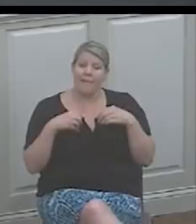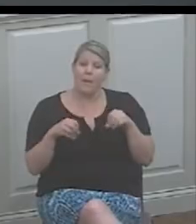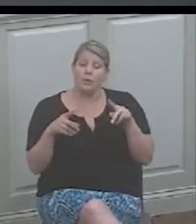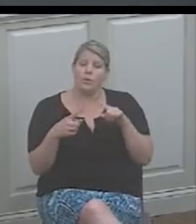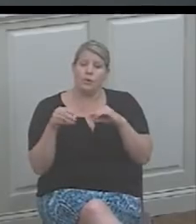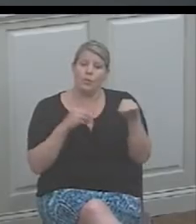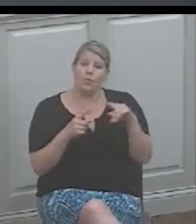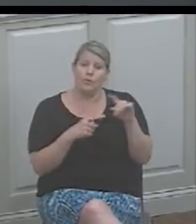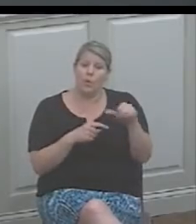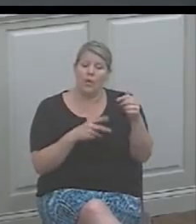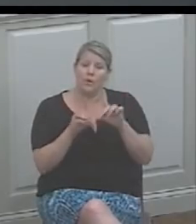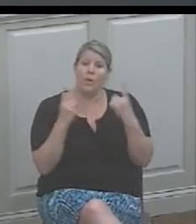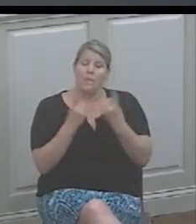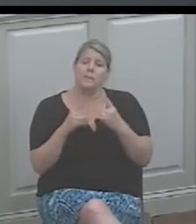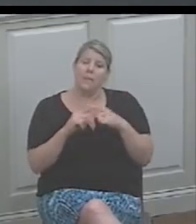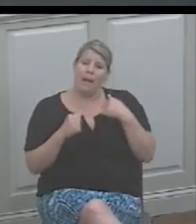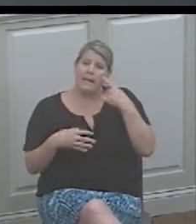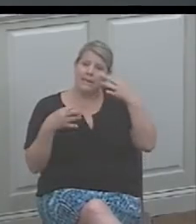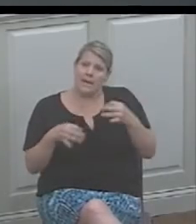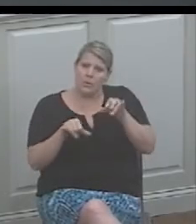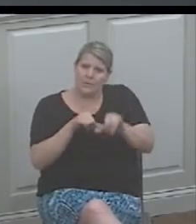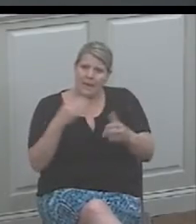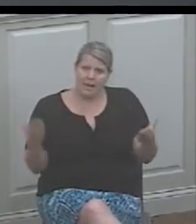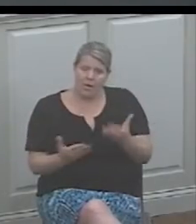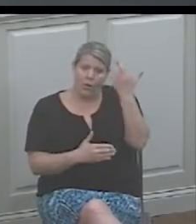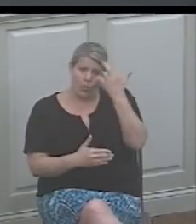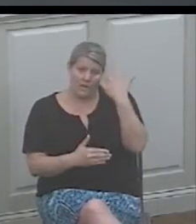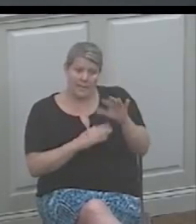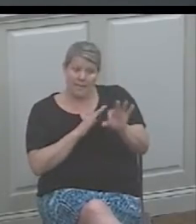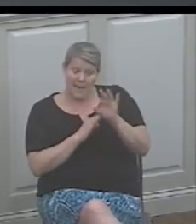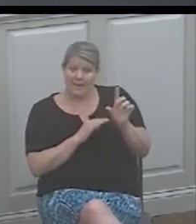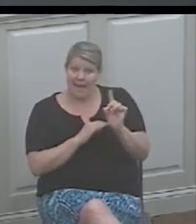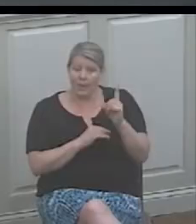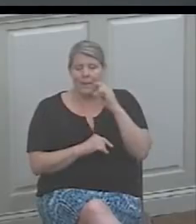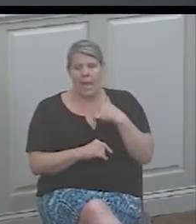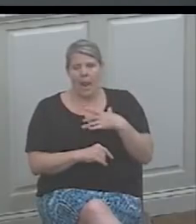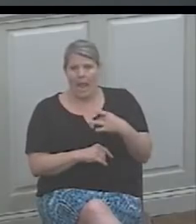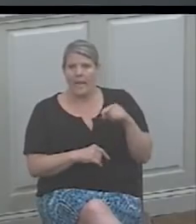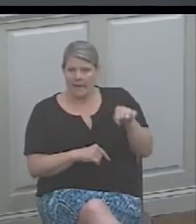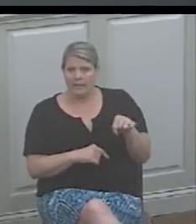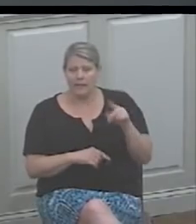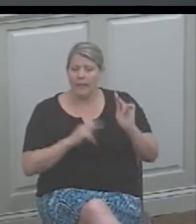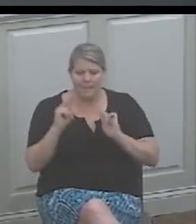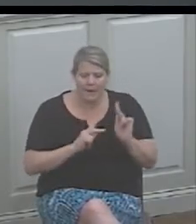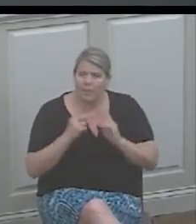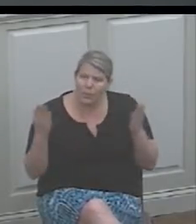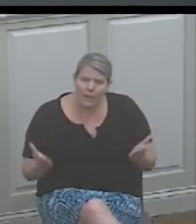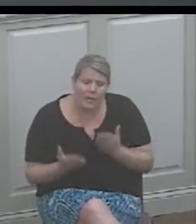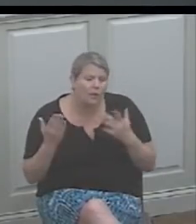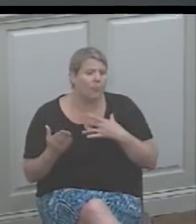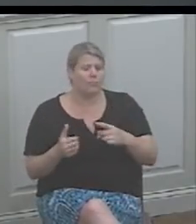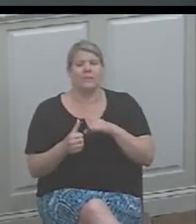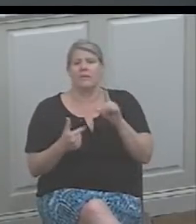departments, but I chose Danville. The reason I chose Danville, because I liked it. I liked the people here. I liked the